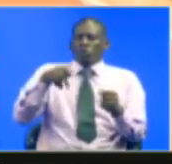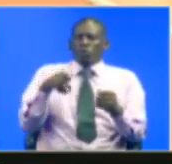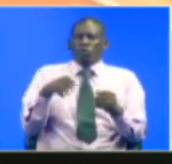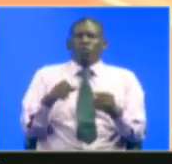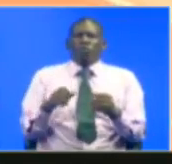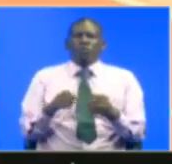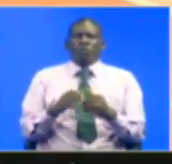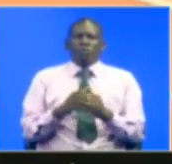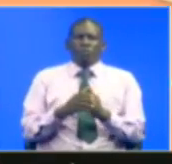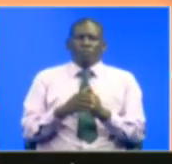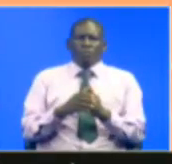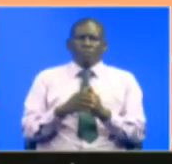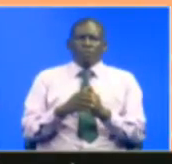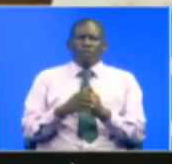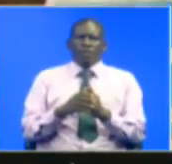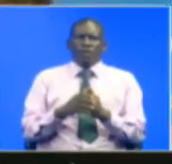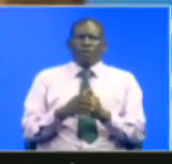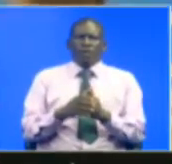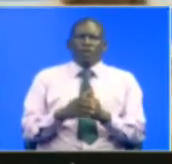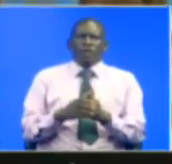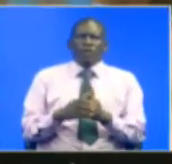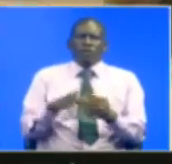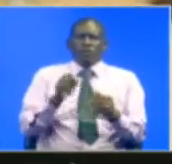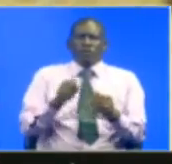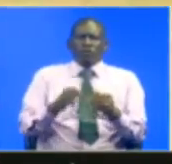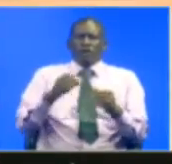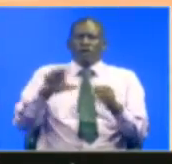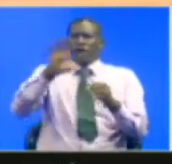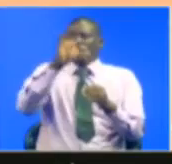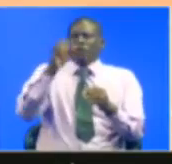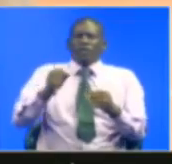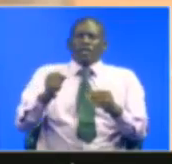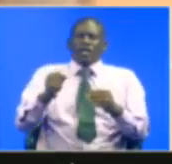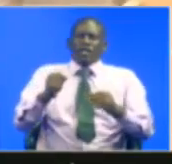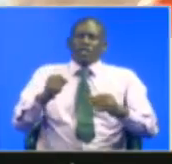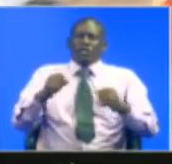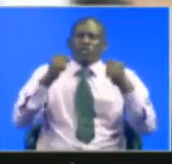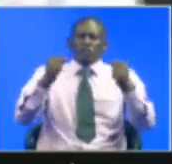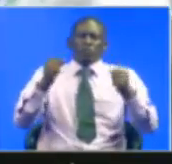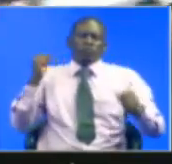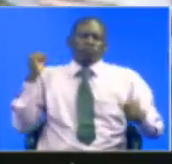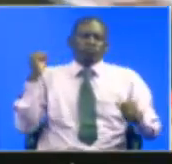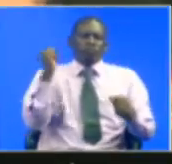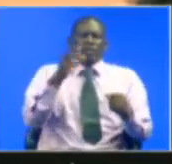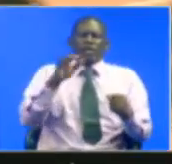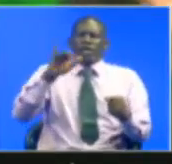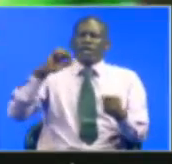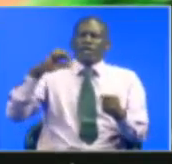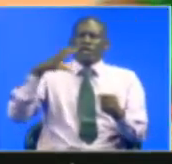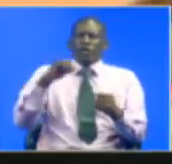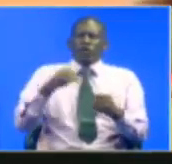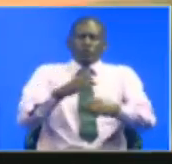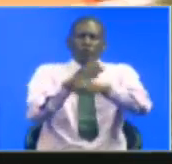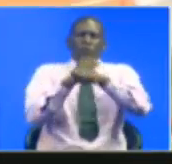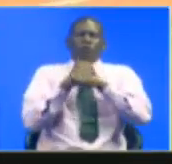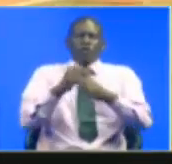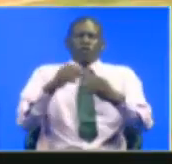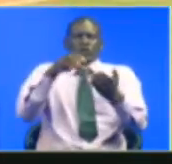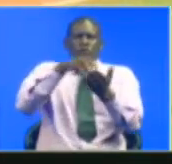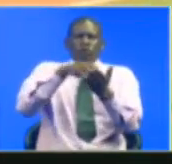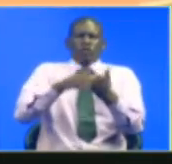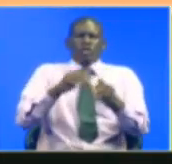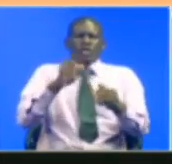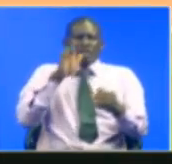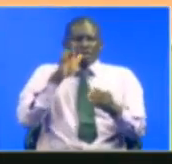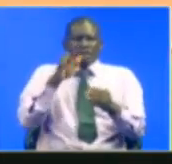This is a champion. Javelin world and Africa champion and a huge crowd favorite Julius Yego will defend his title in London after throwing a